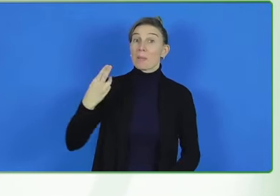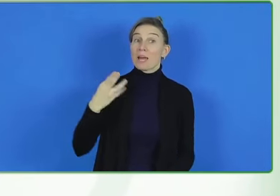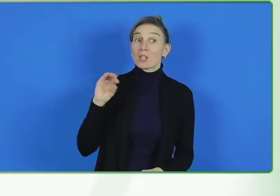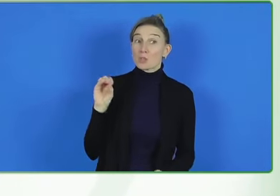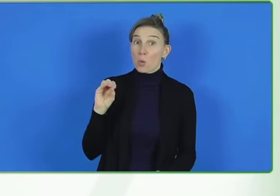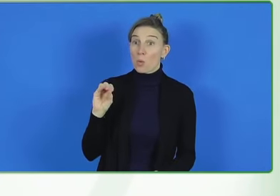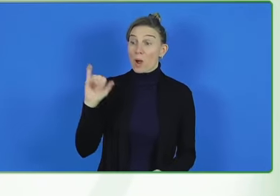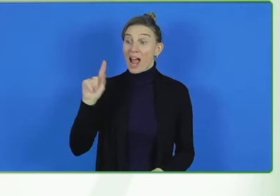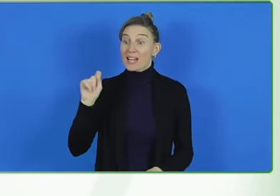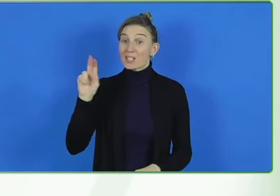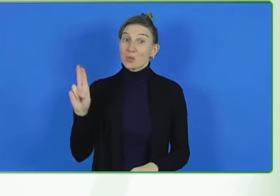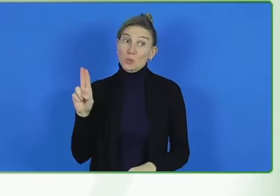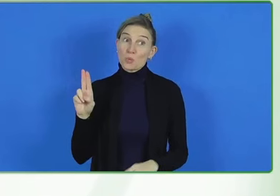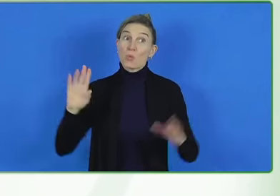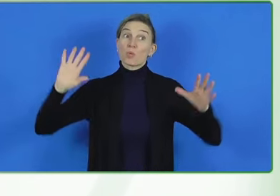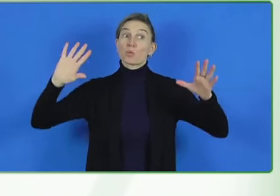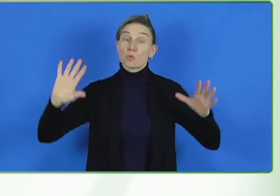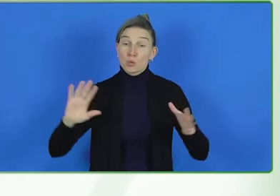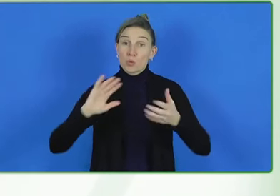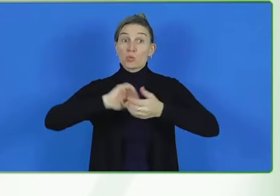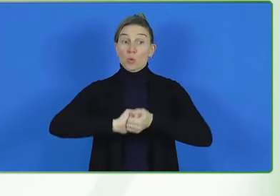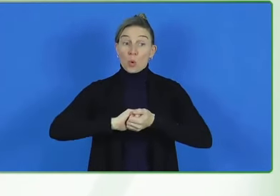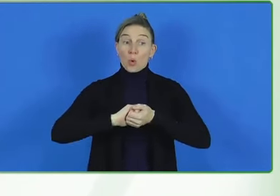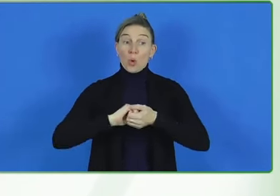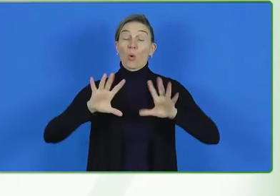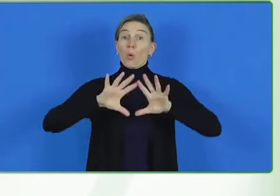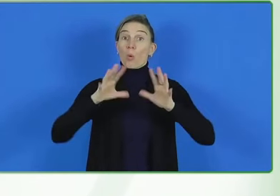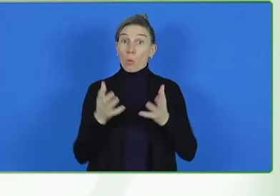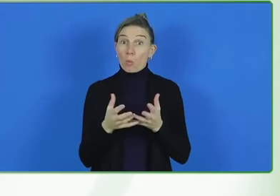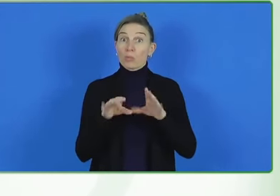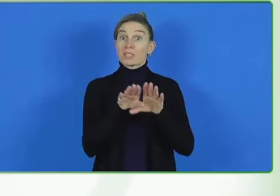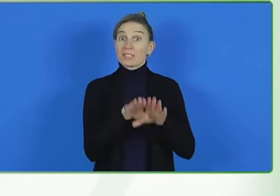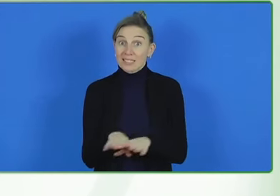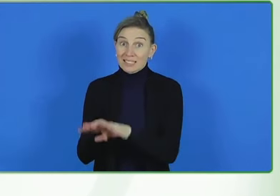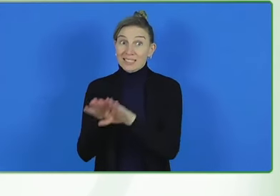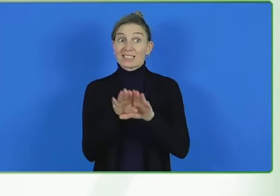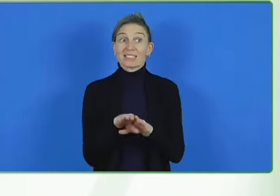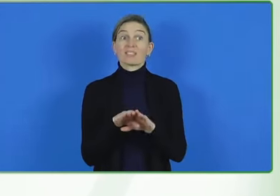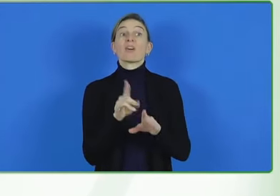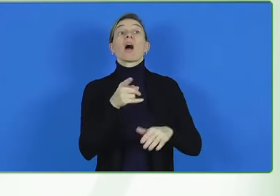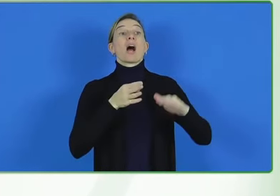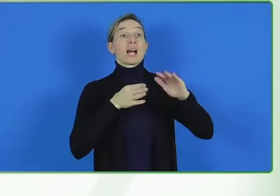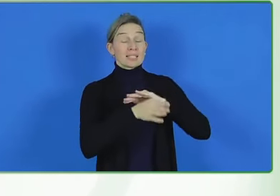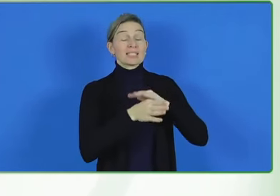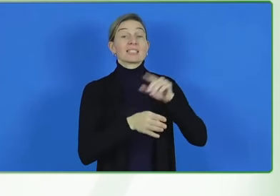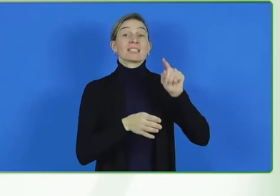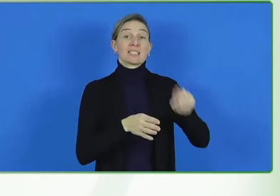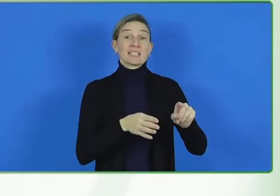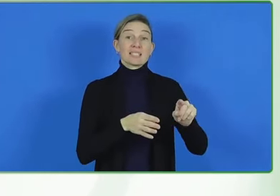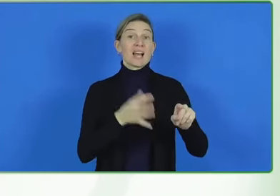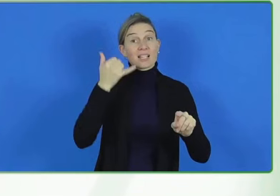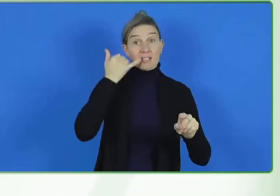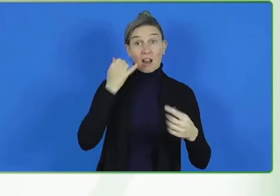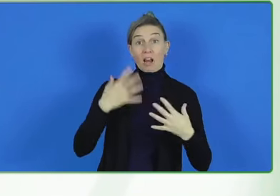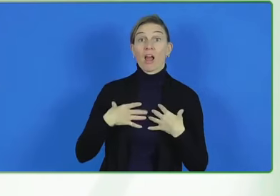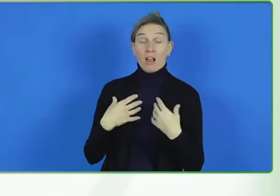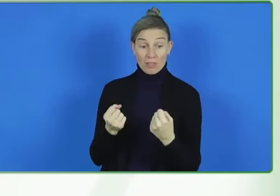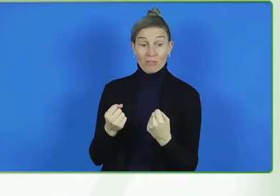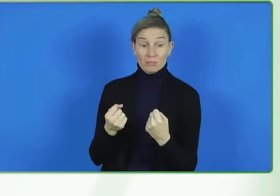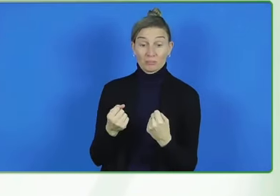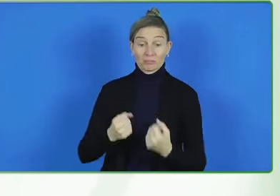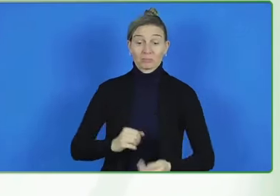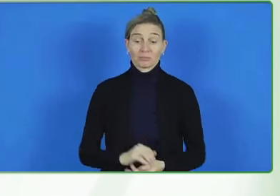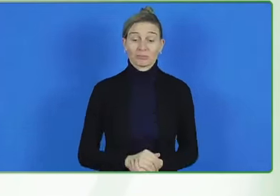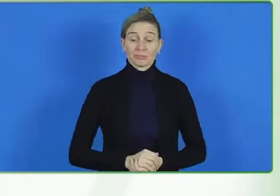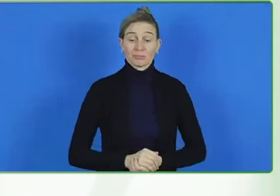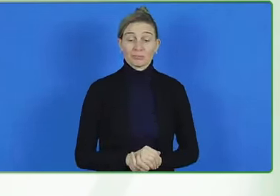WHO-ITU's joint global standard for accessibility to telehealth. And